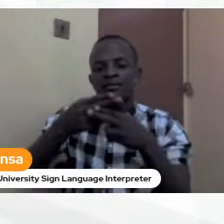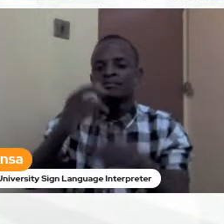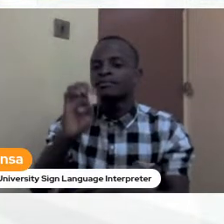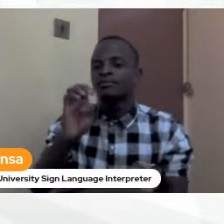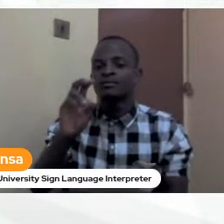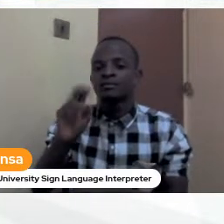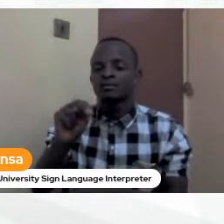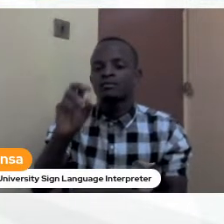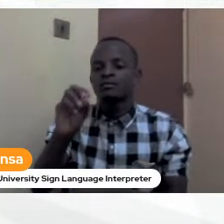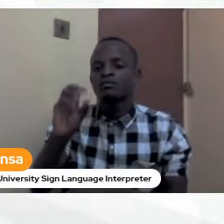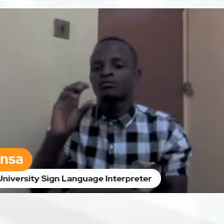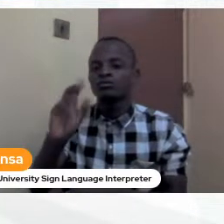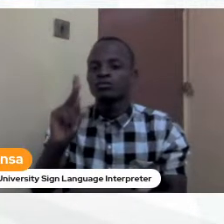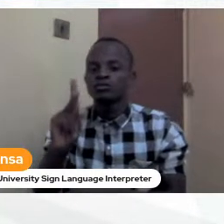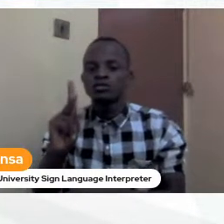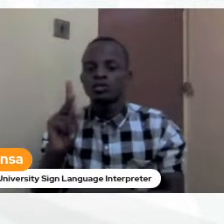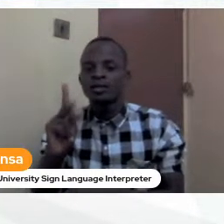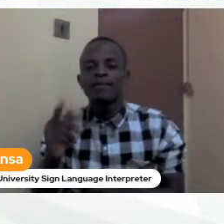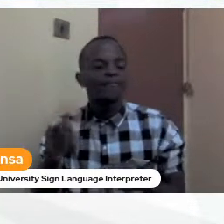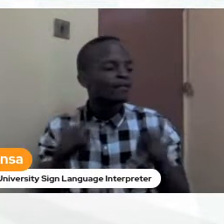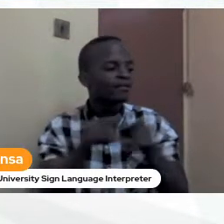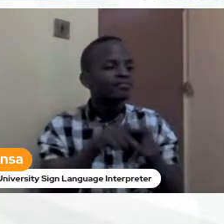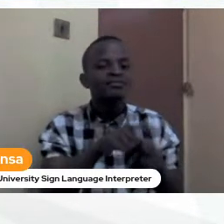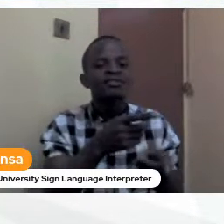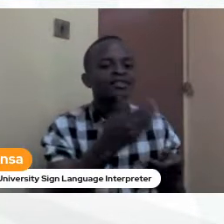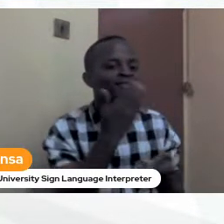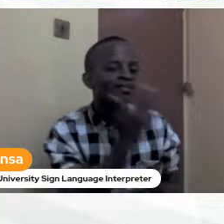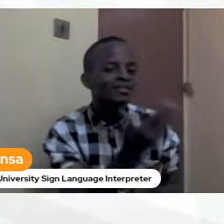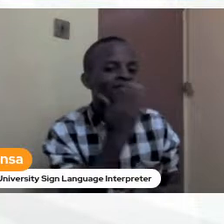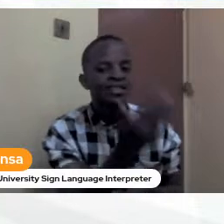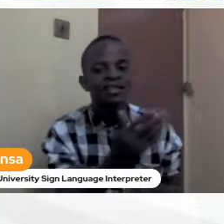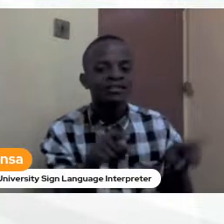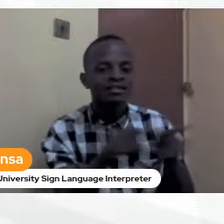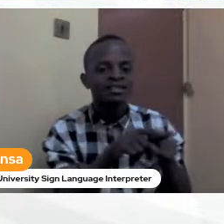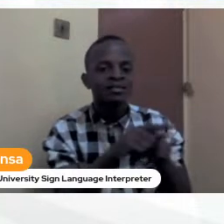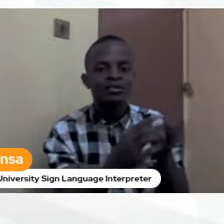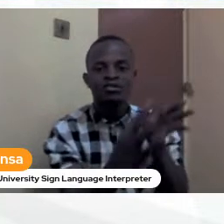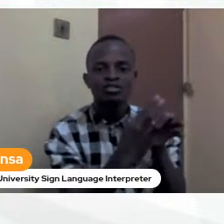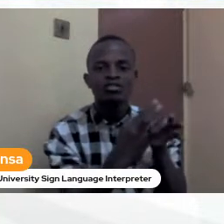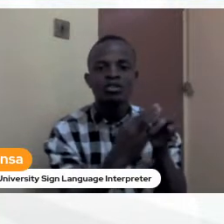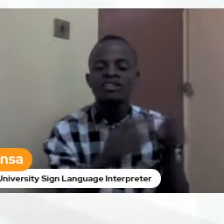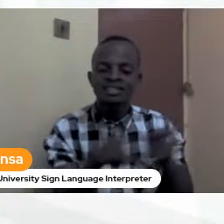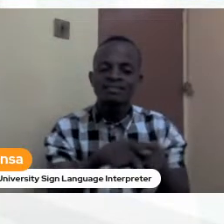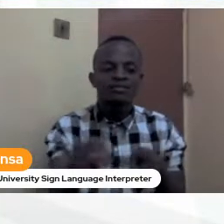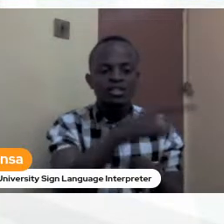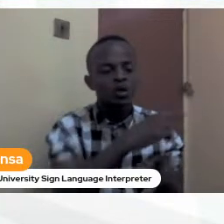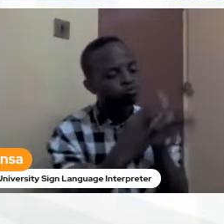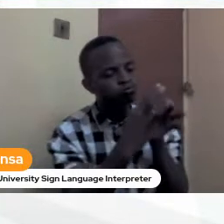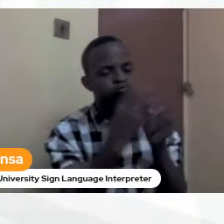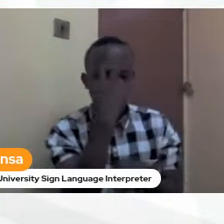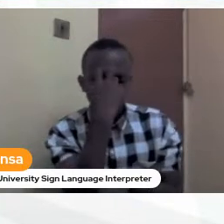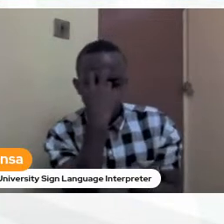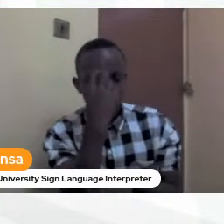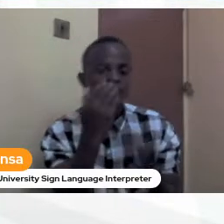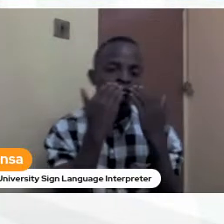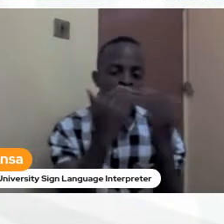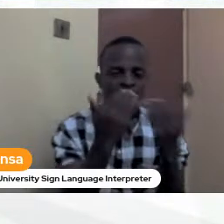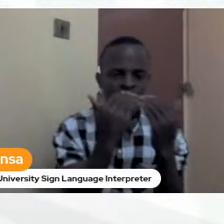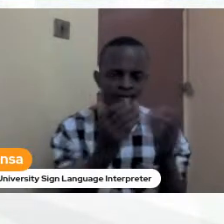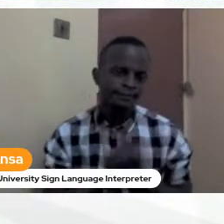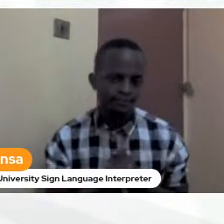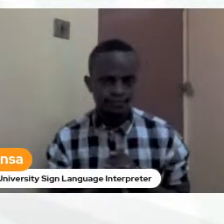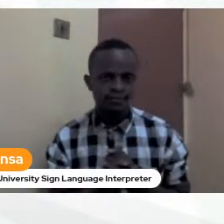Linda. And thank you so much to those that have found time to join us. Yeah, so the